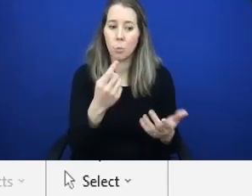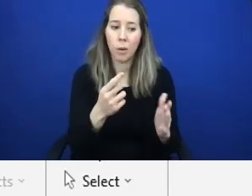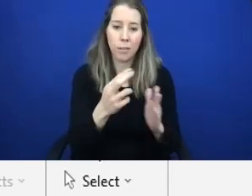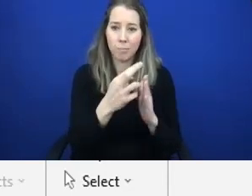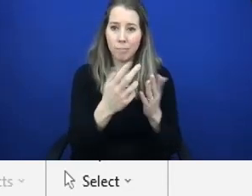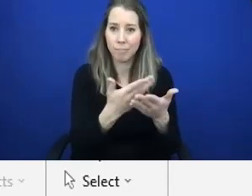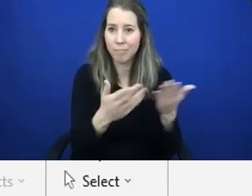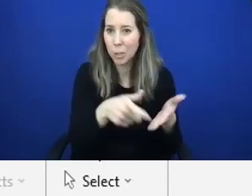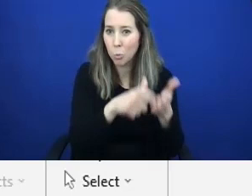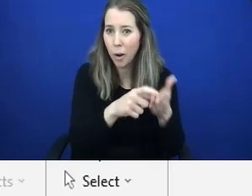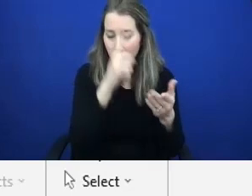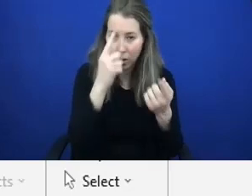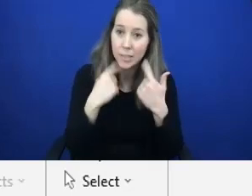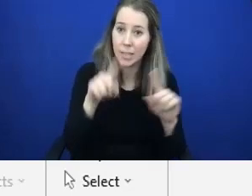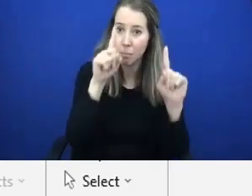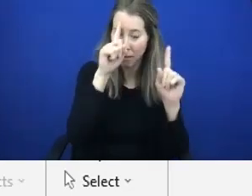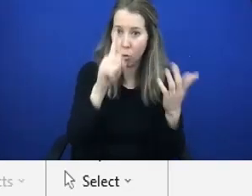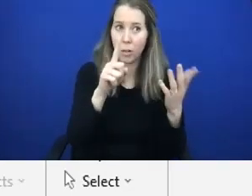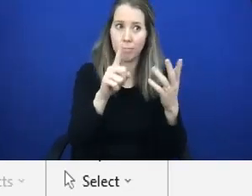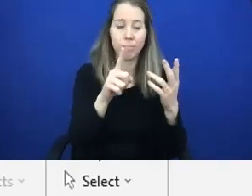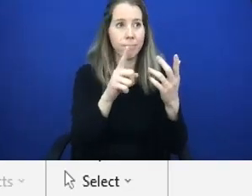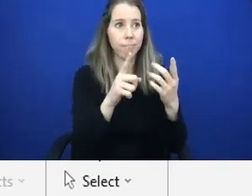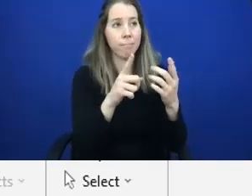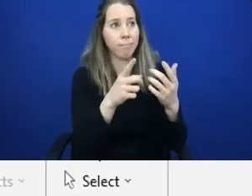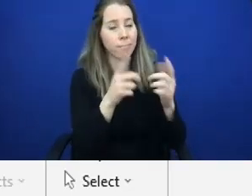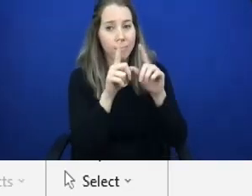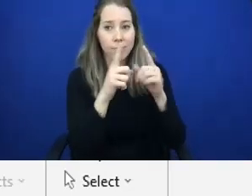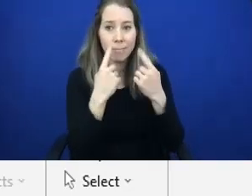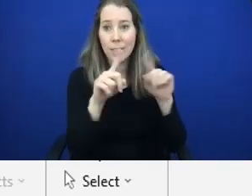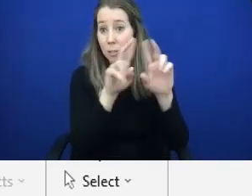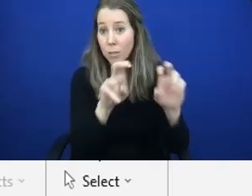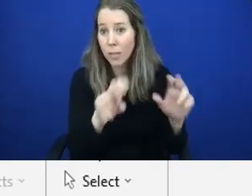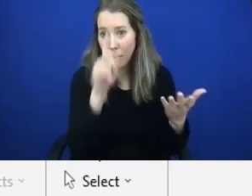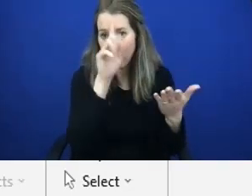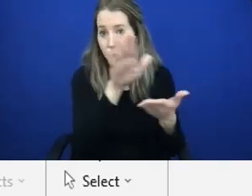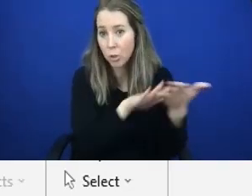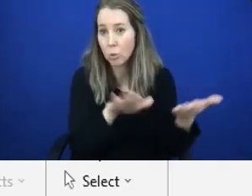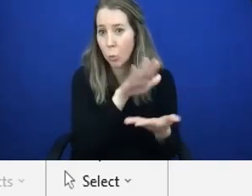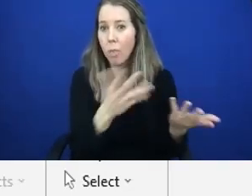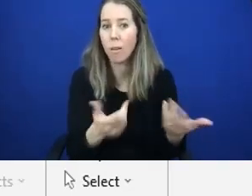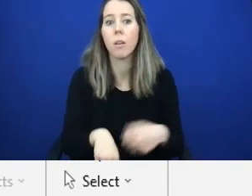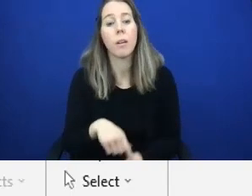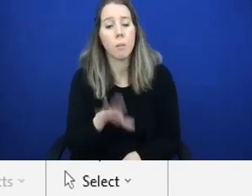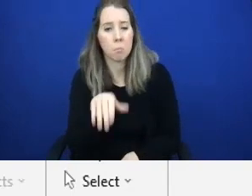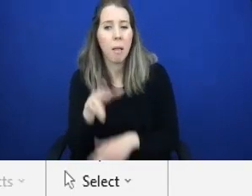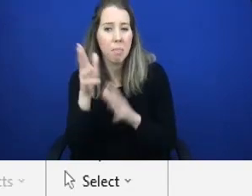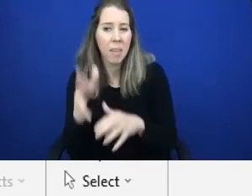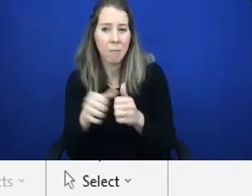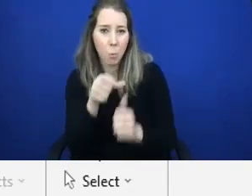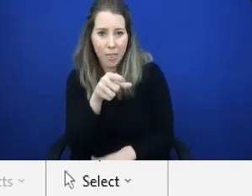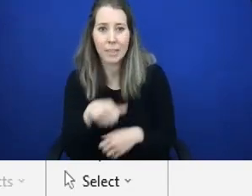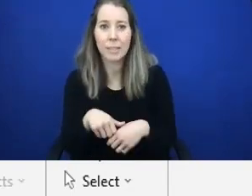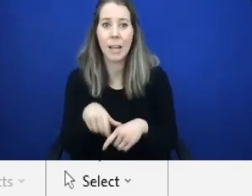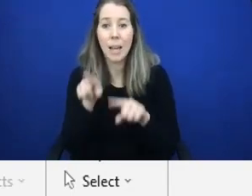the achievement of successful assessment at their institution. And just leave you with